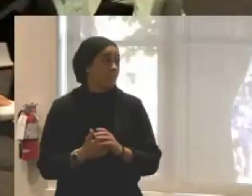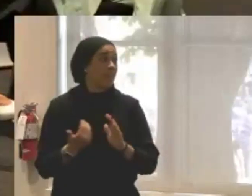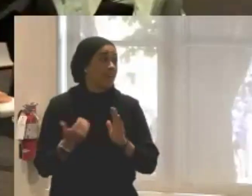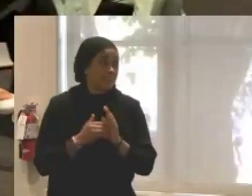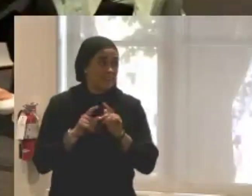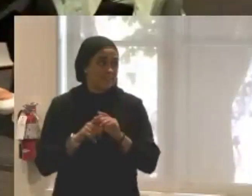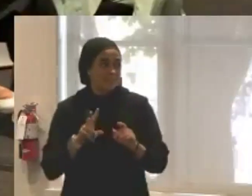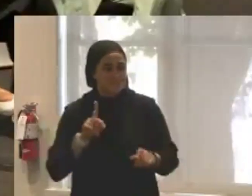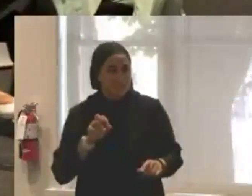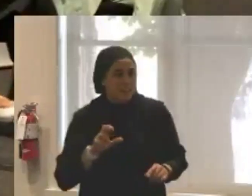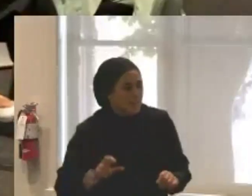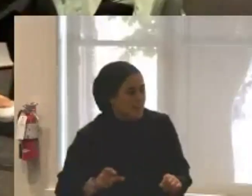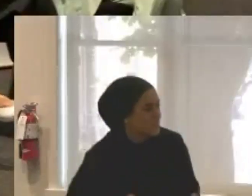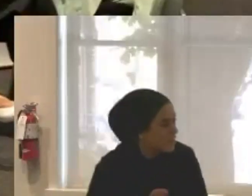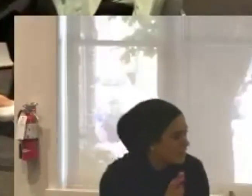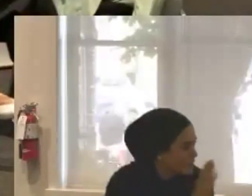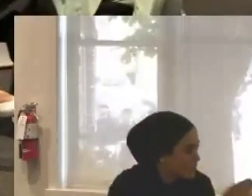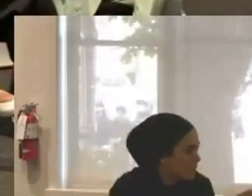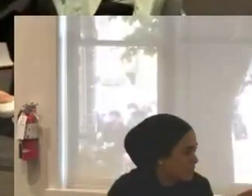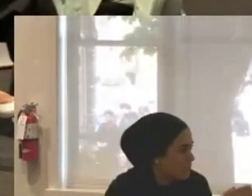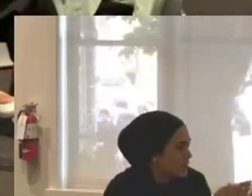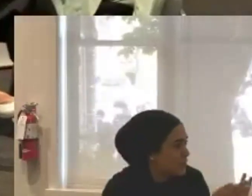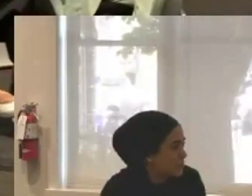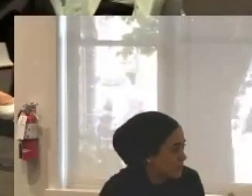will start with you, Victor.